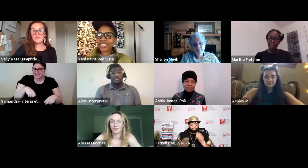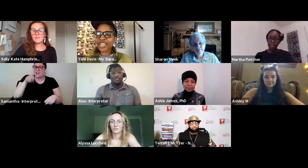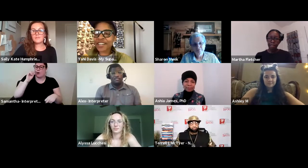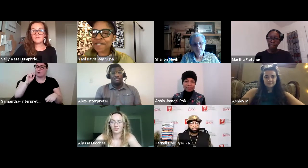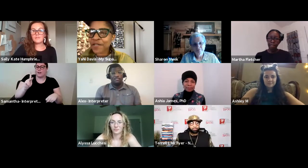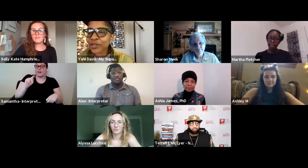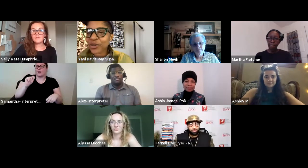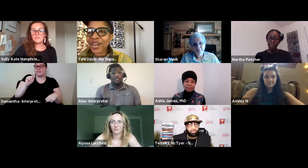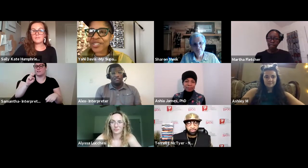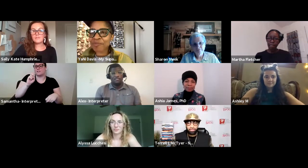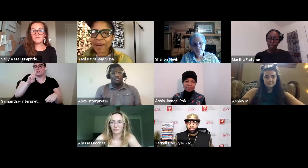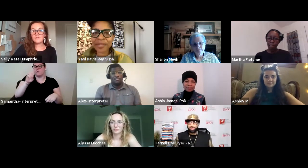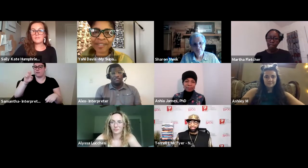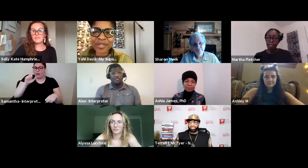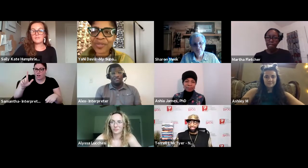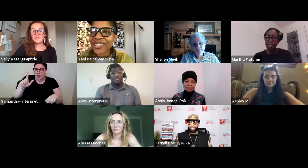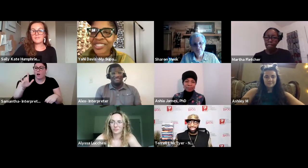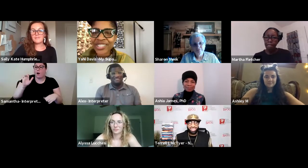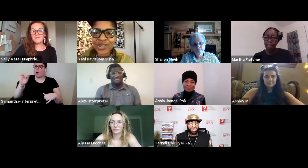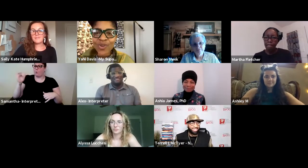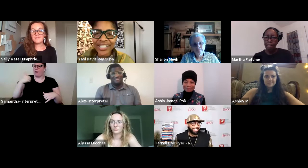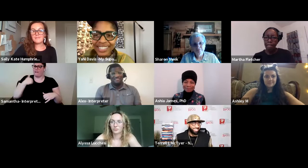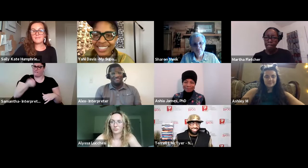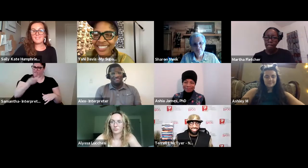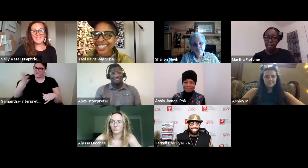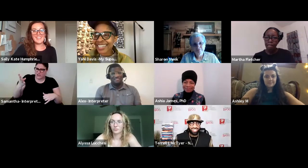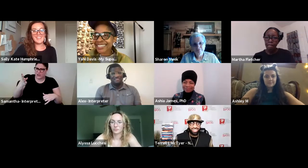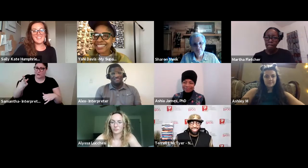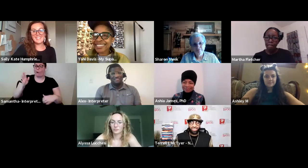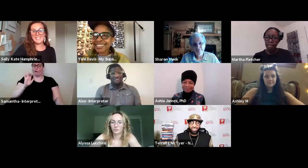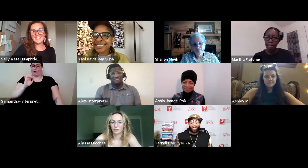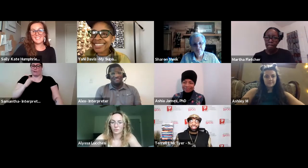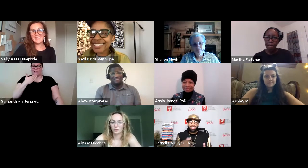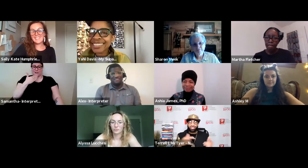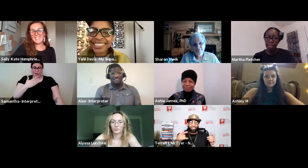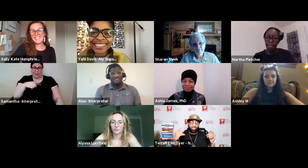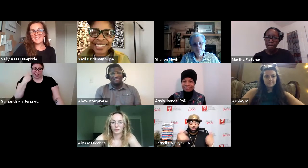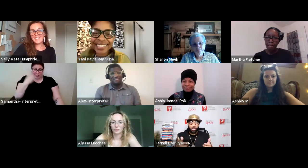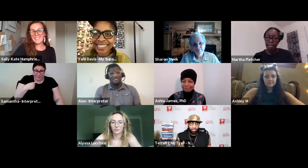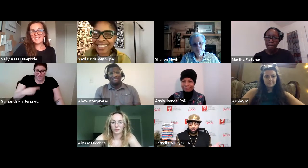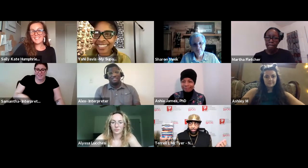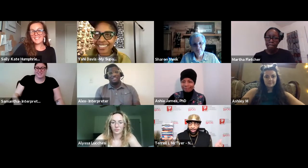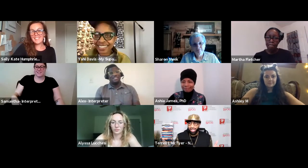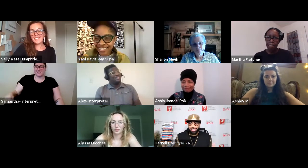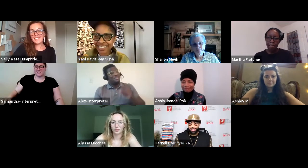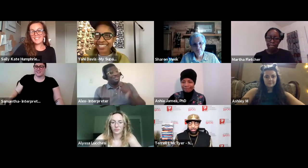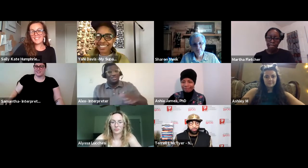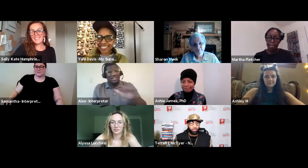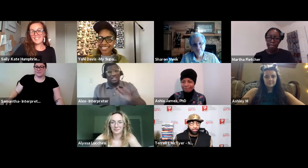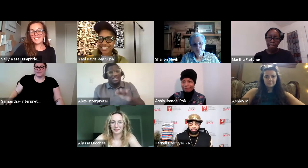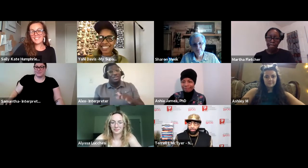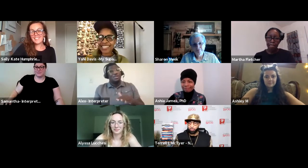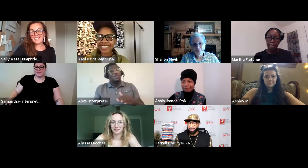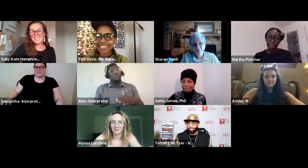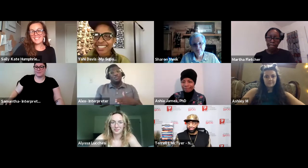oh, we actually got a few Terrells popping up. Terrell, you look so good. Listen, you're here, so I had to like